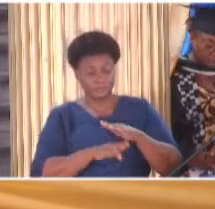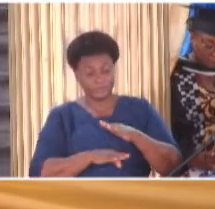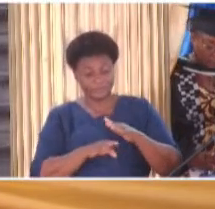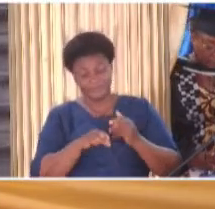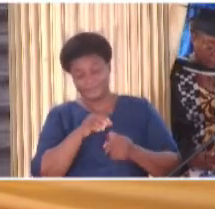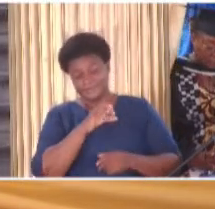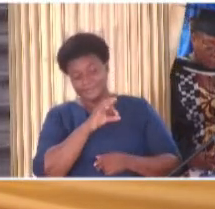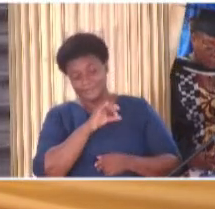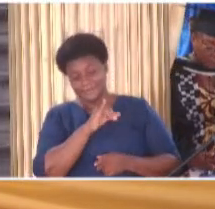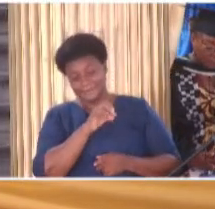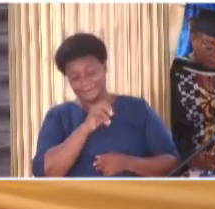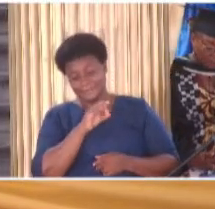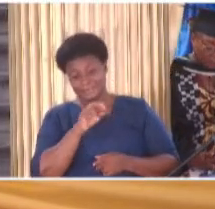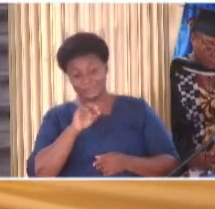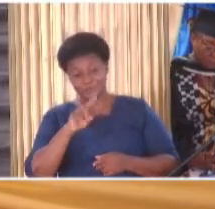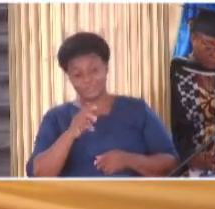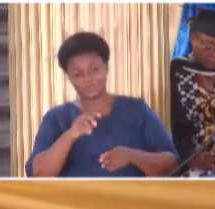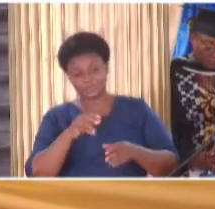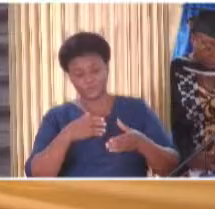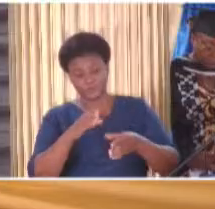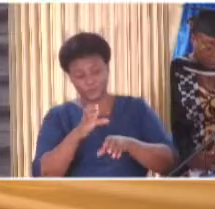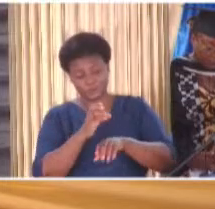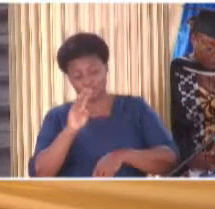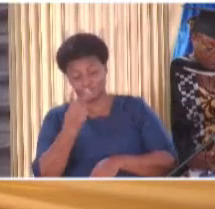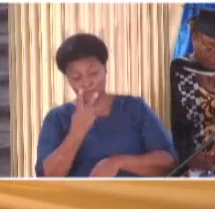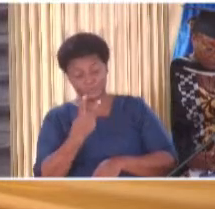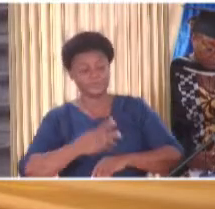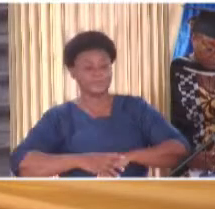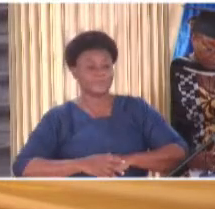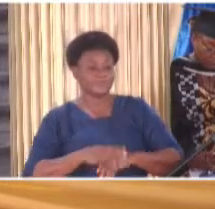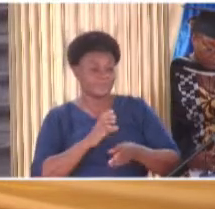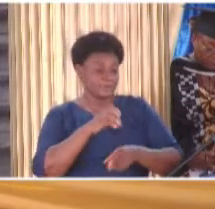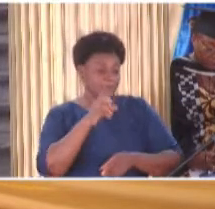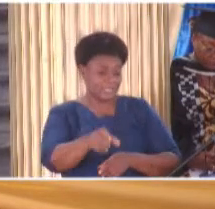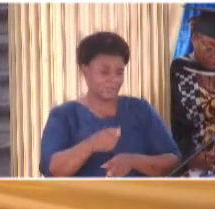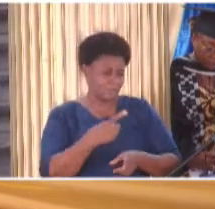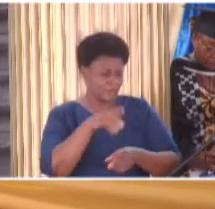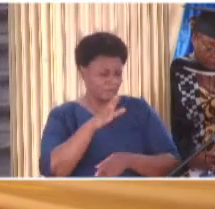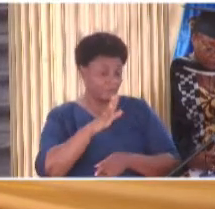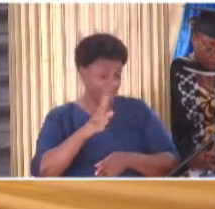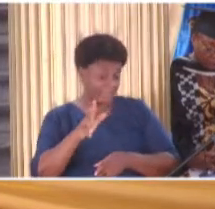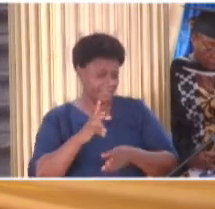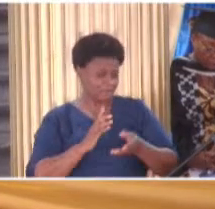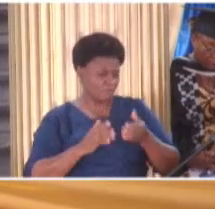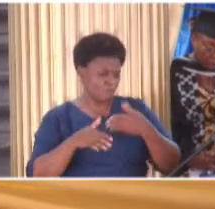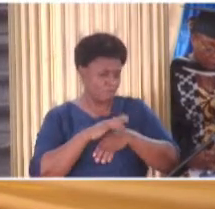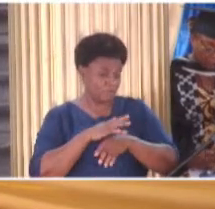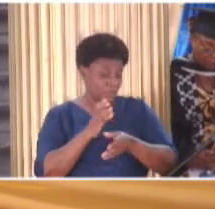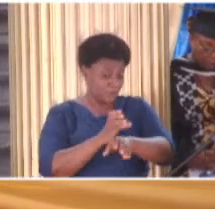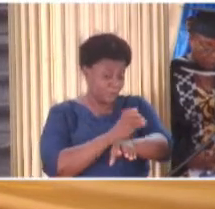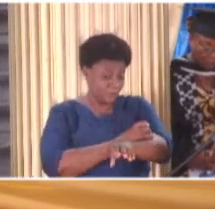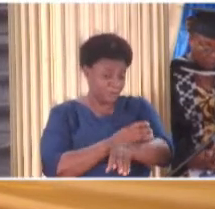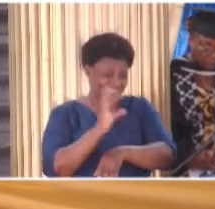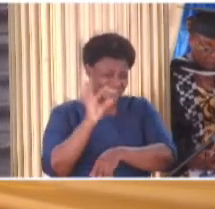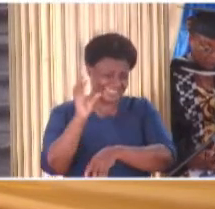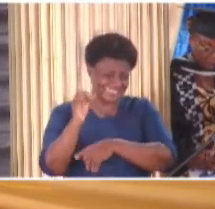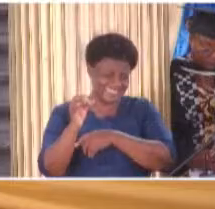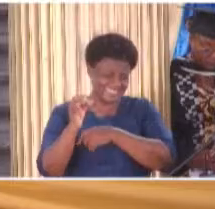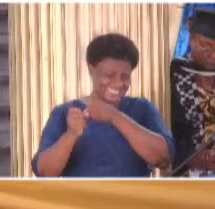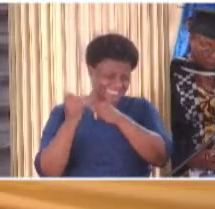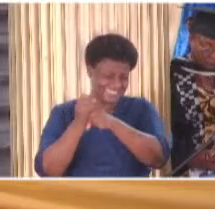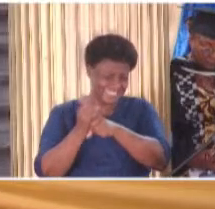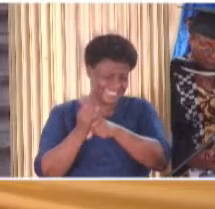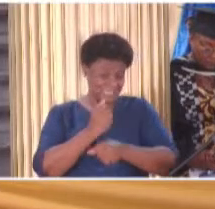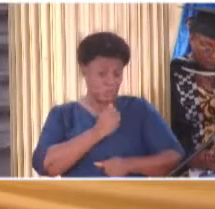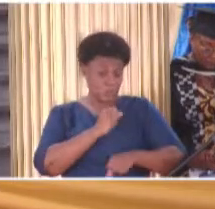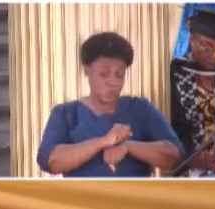He was assigned to the 153 Armored Regiment. Over the course of his 19-year career in the Army,